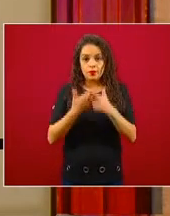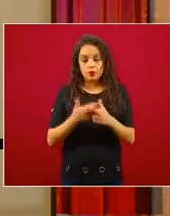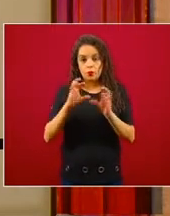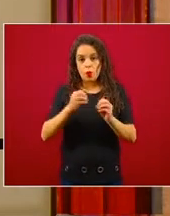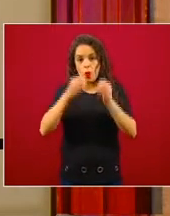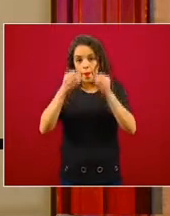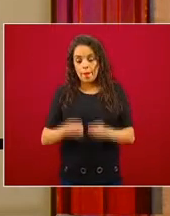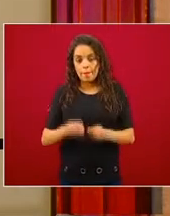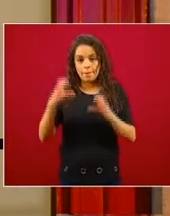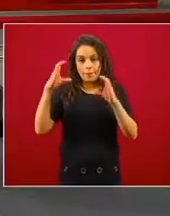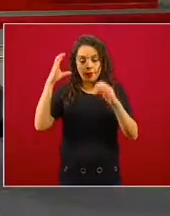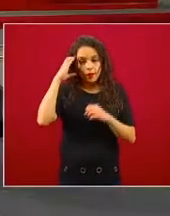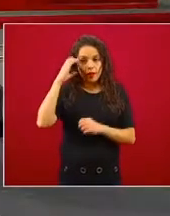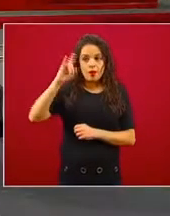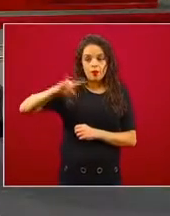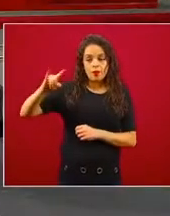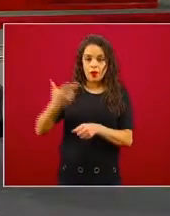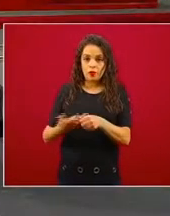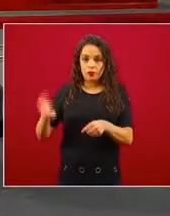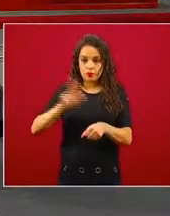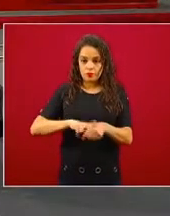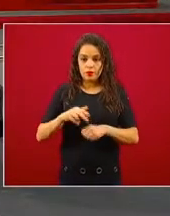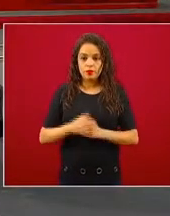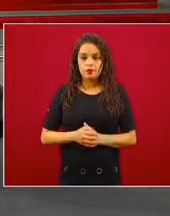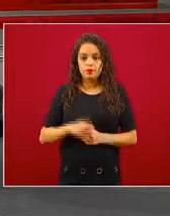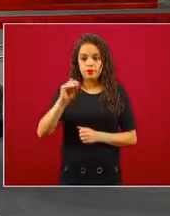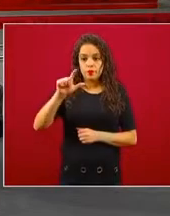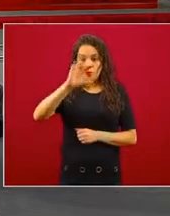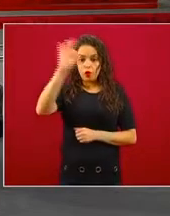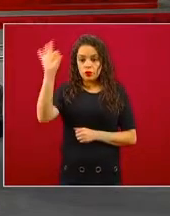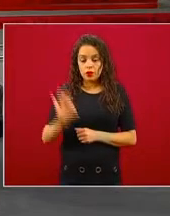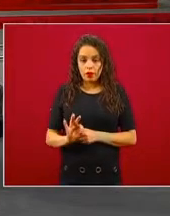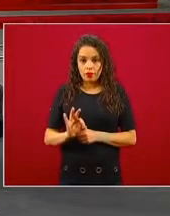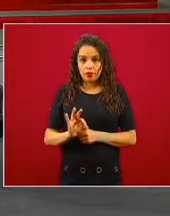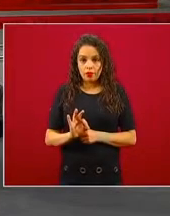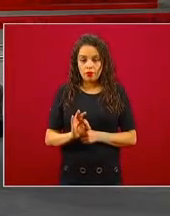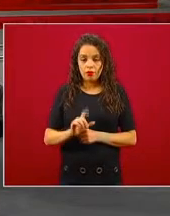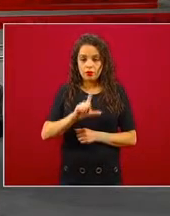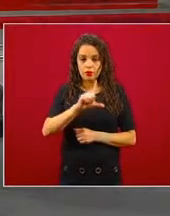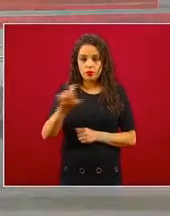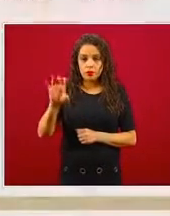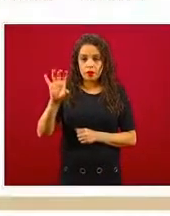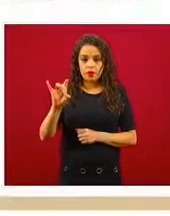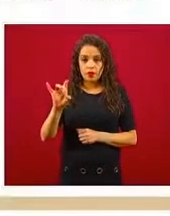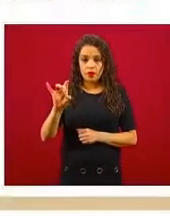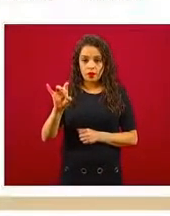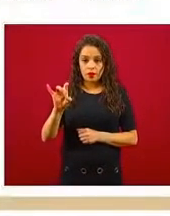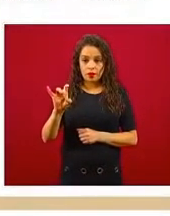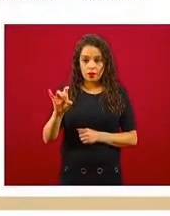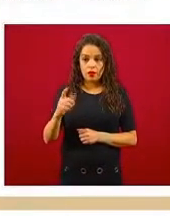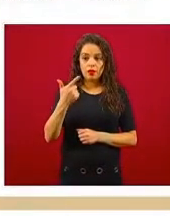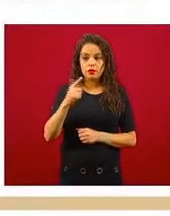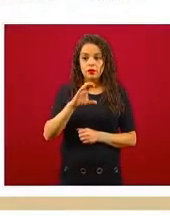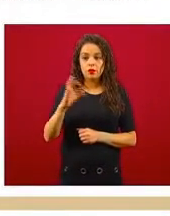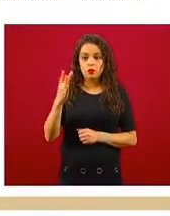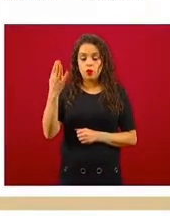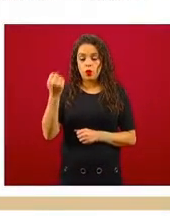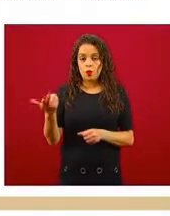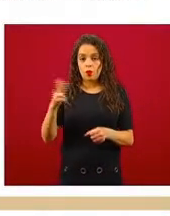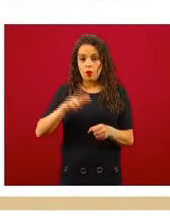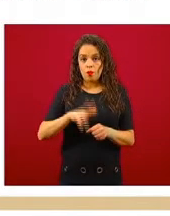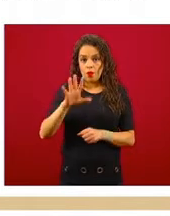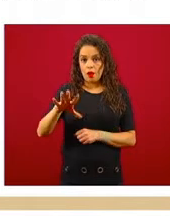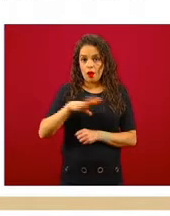at the 96%, la occupancy notificación and available capacity at the hospitals. 730 95% reporting de capacity is what 759 we're hospitales seeing que